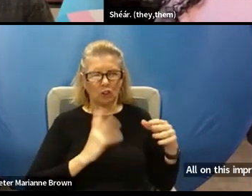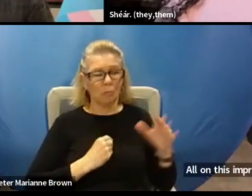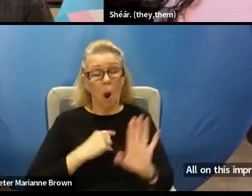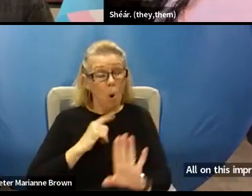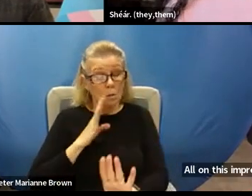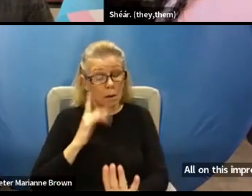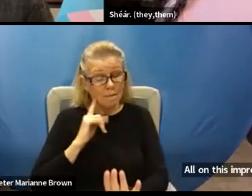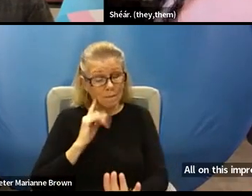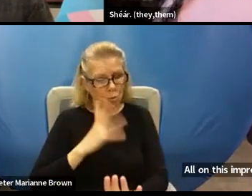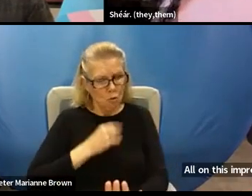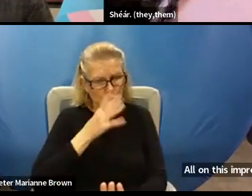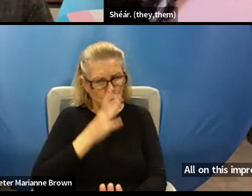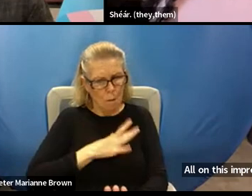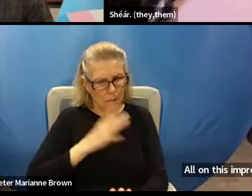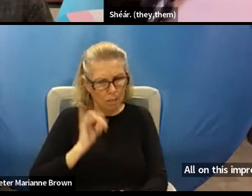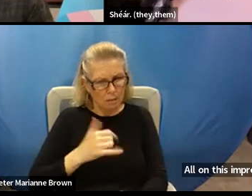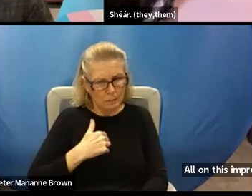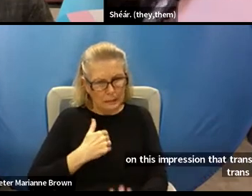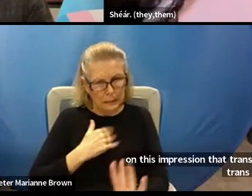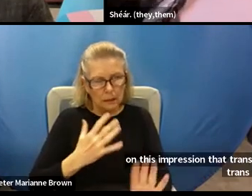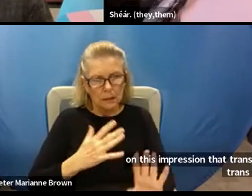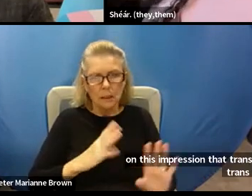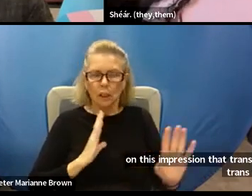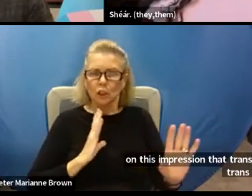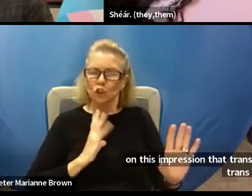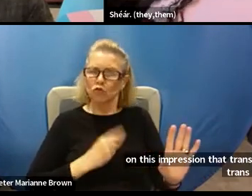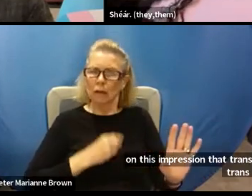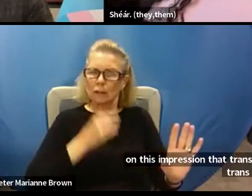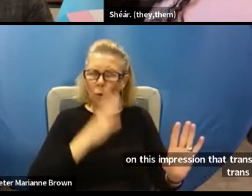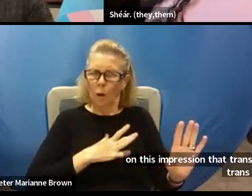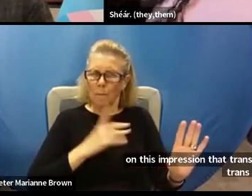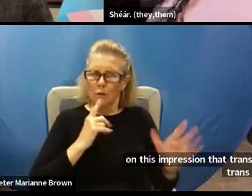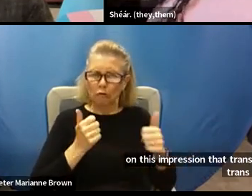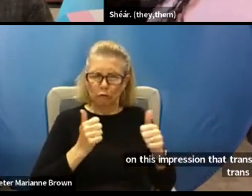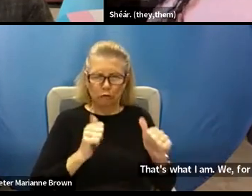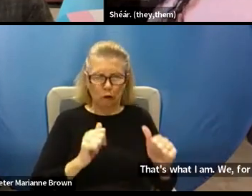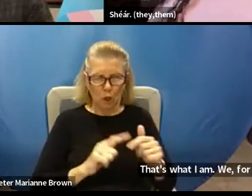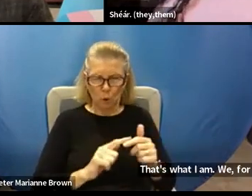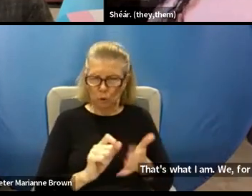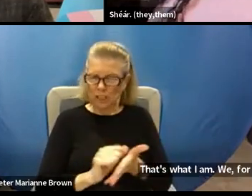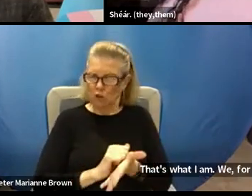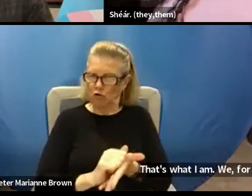trans women because that's what I am, we, for some reason, are trying to erase